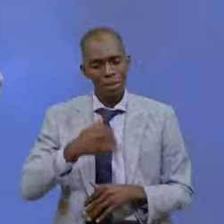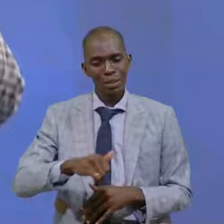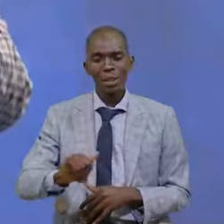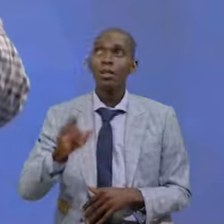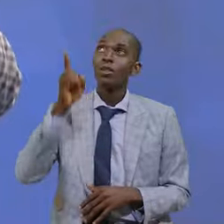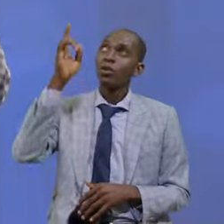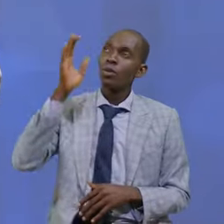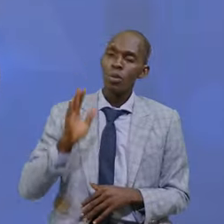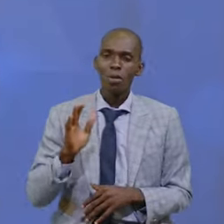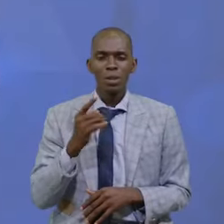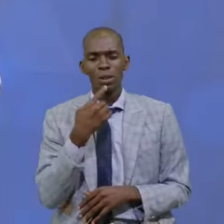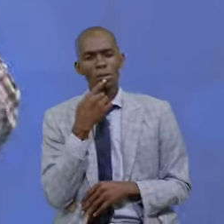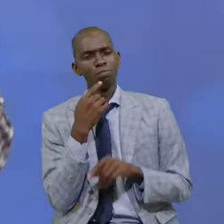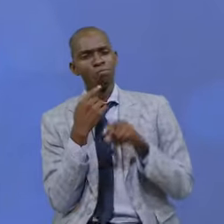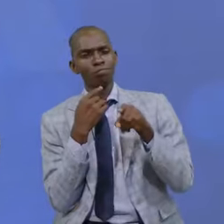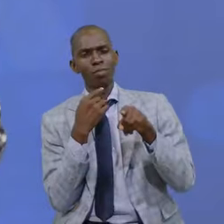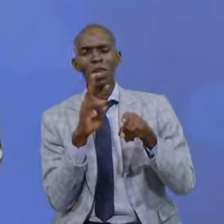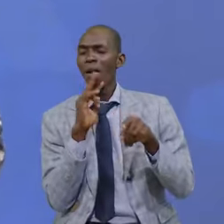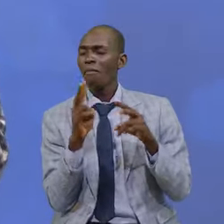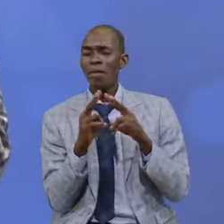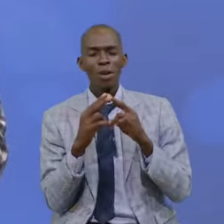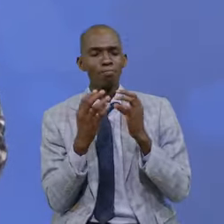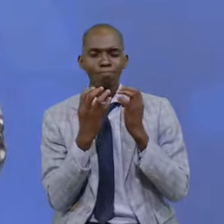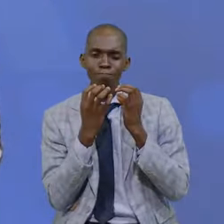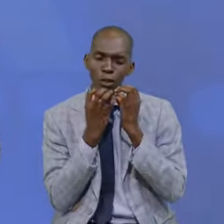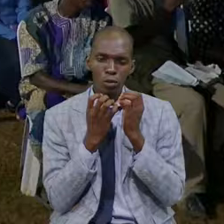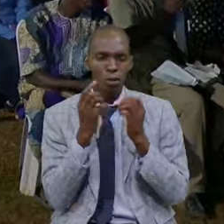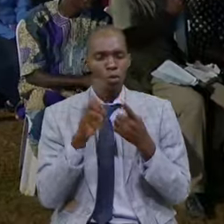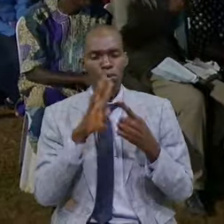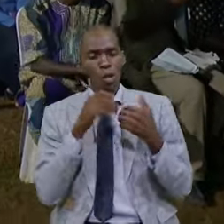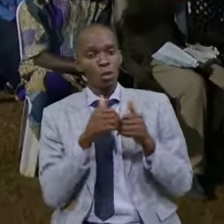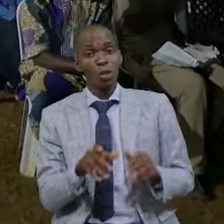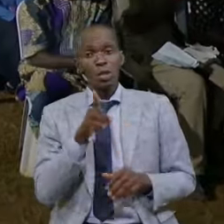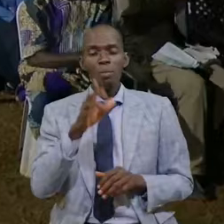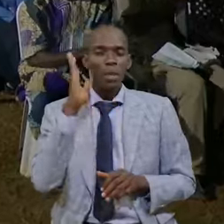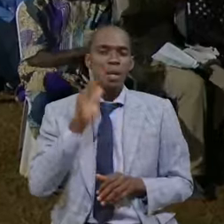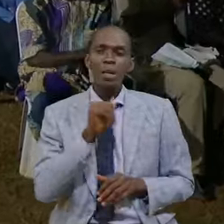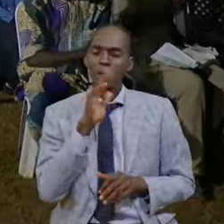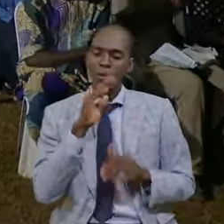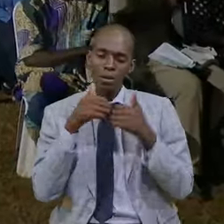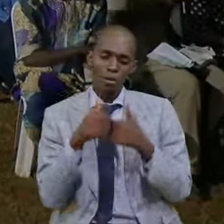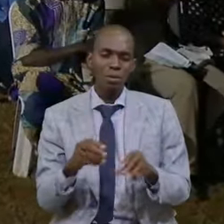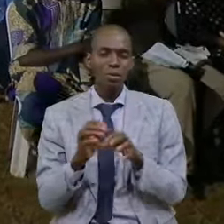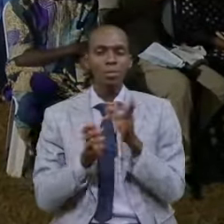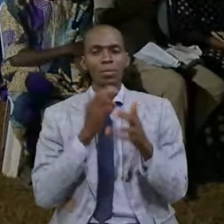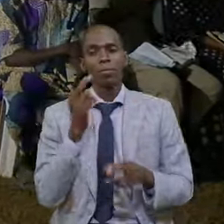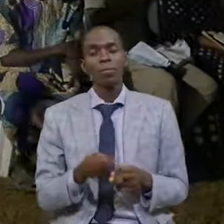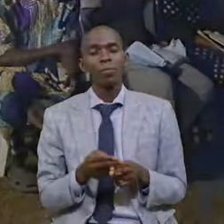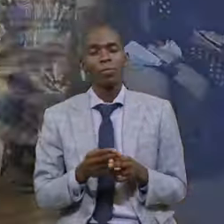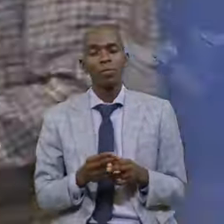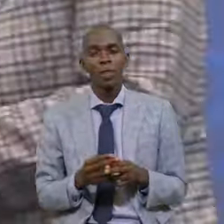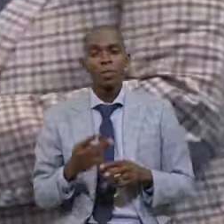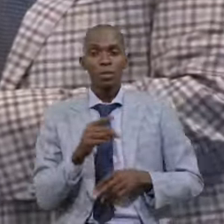you are too precious to be lost. You will not be lost. And the Lord is